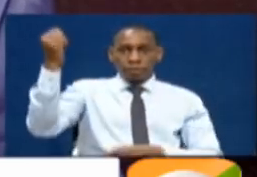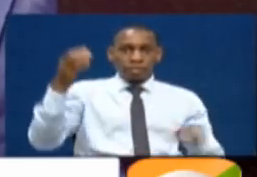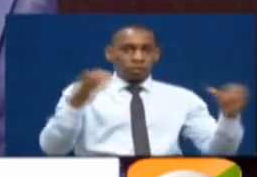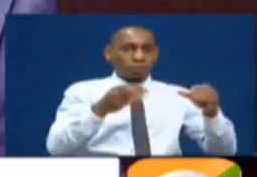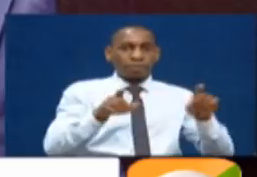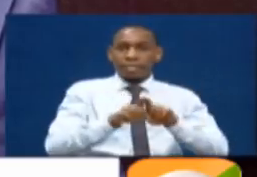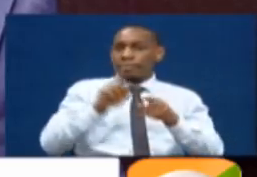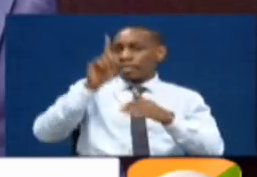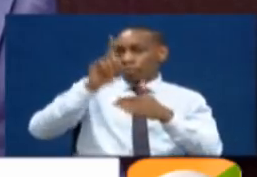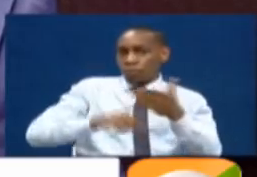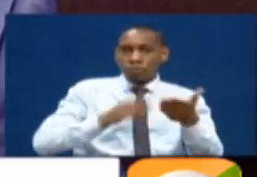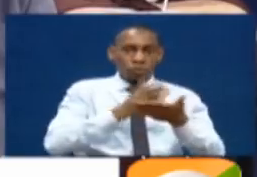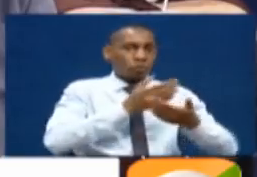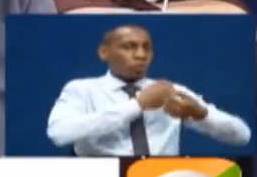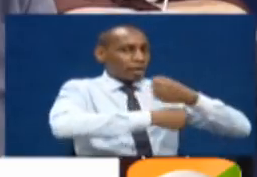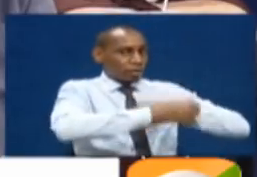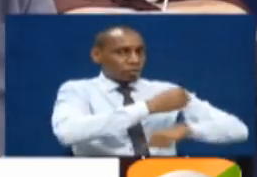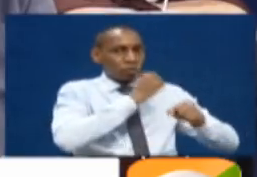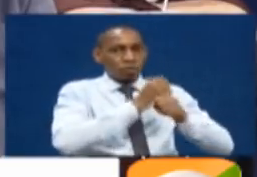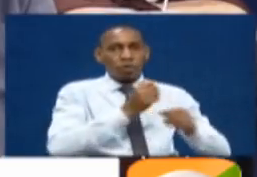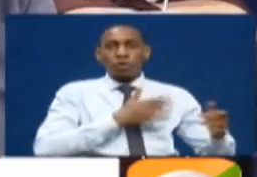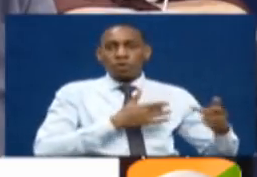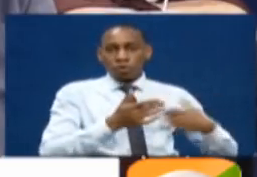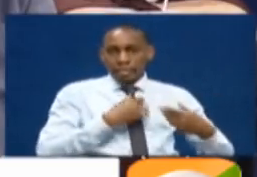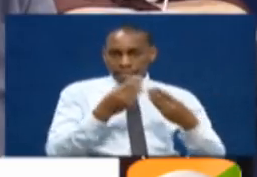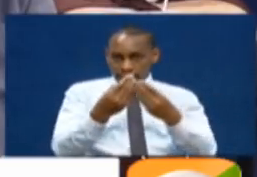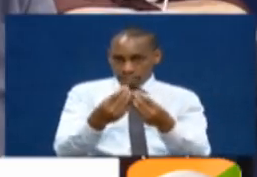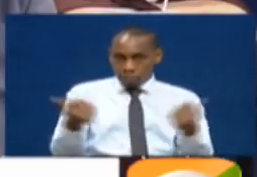exactly are they doing all right, in terms of dealing with this